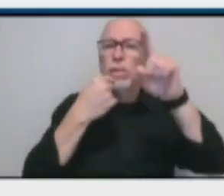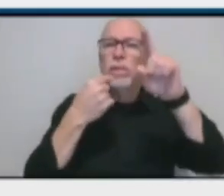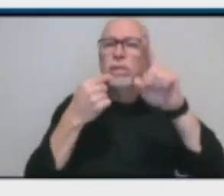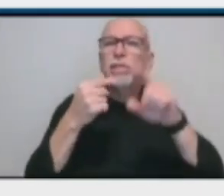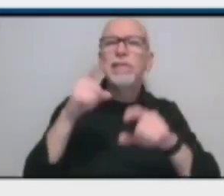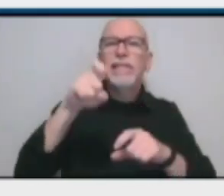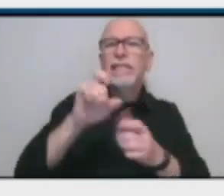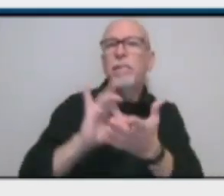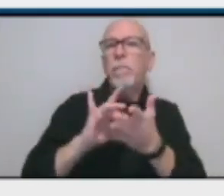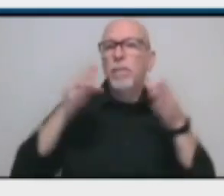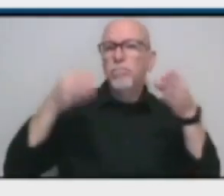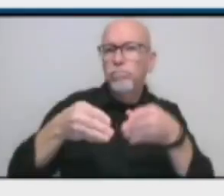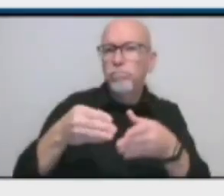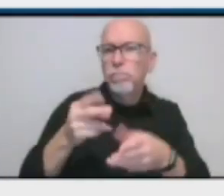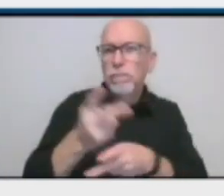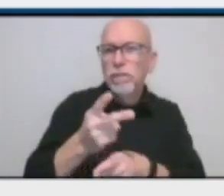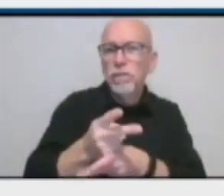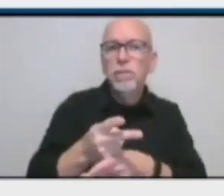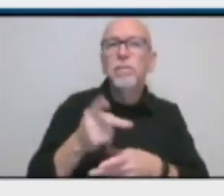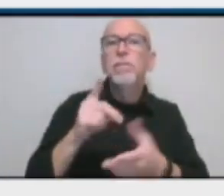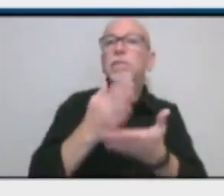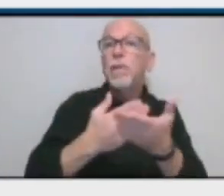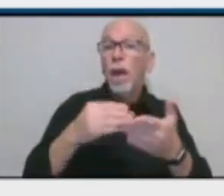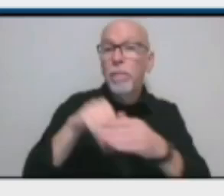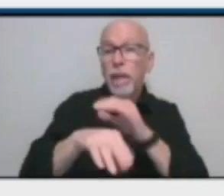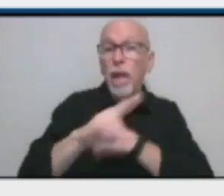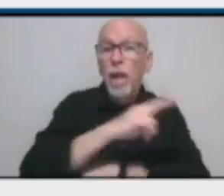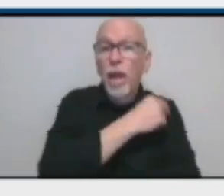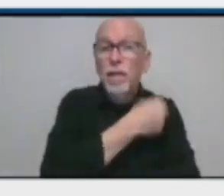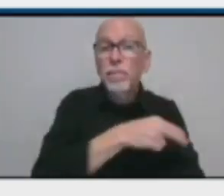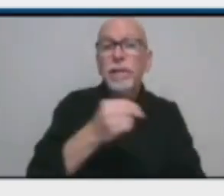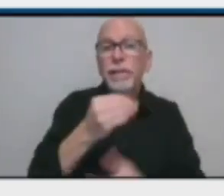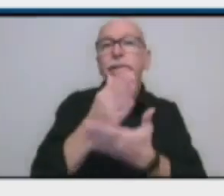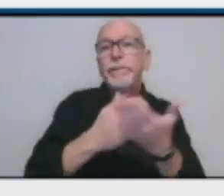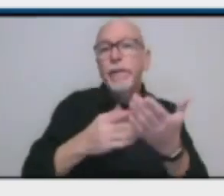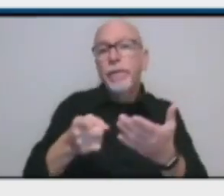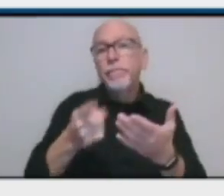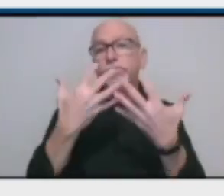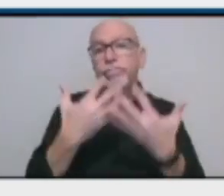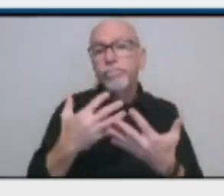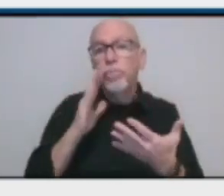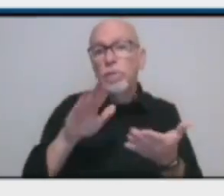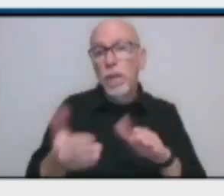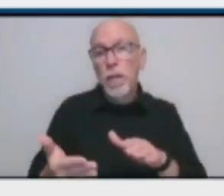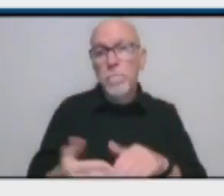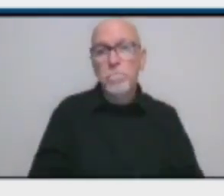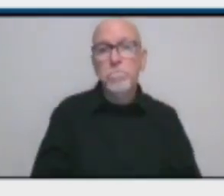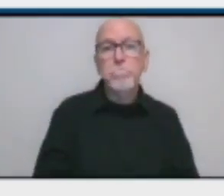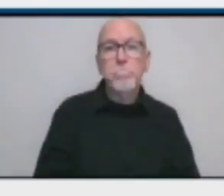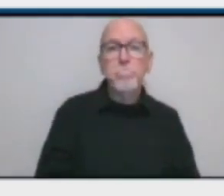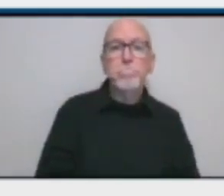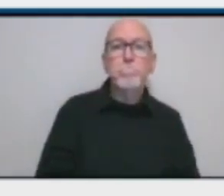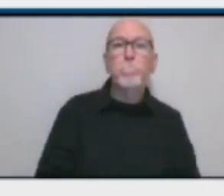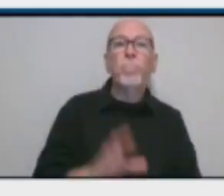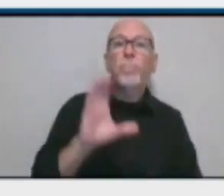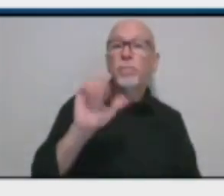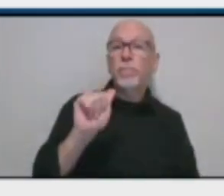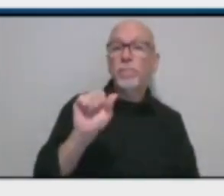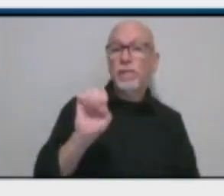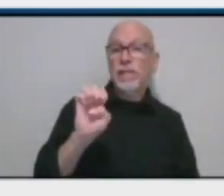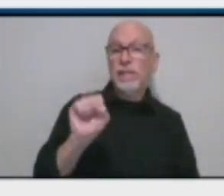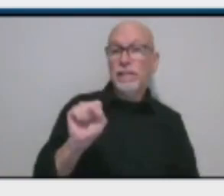care. Some of those will be hospitalized, and fewer, but notably some, will die. Cases are those who, under